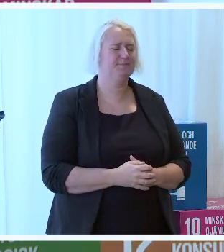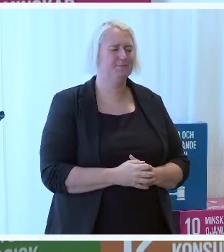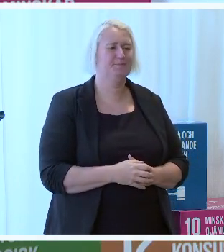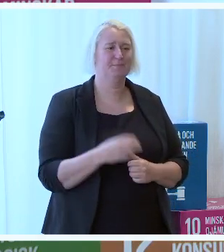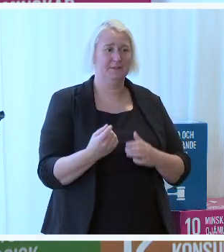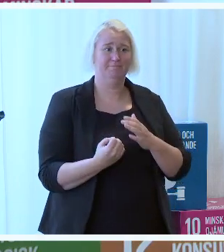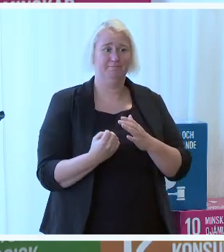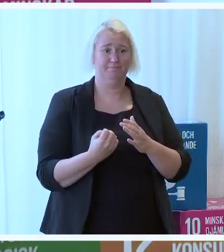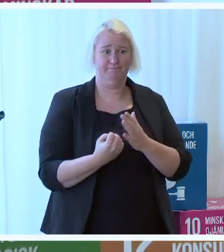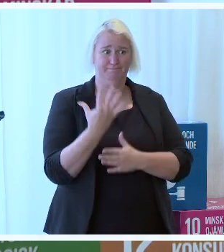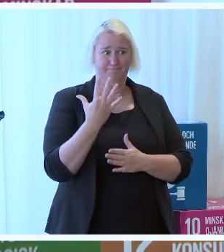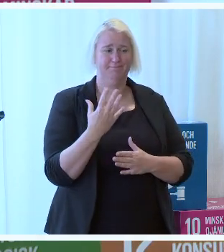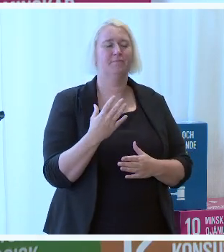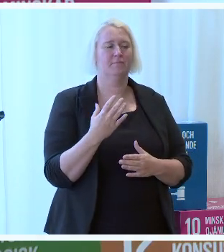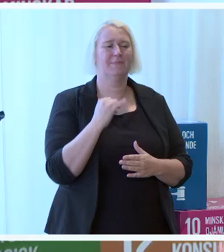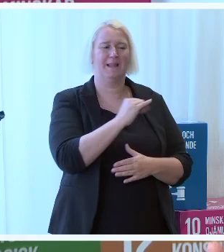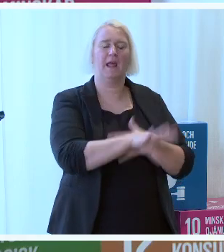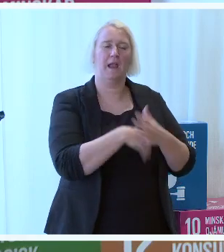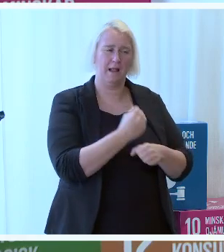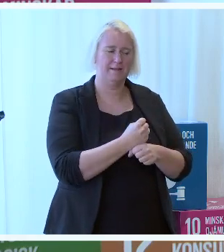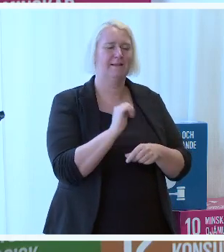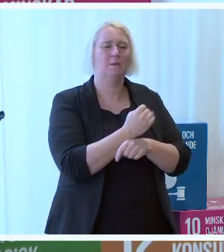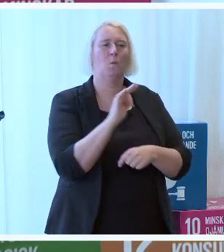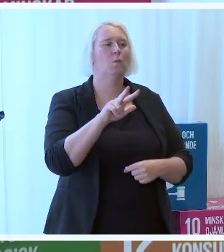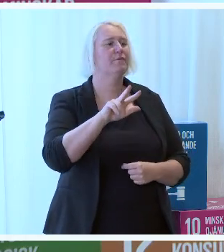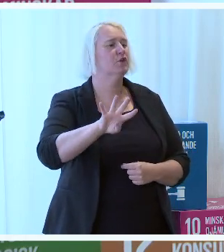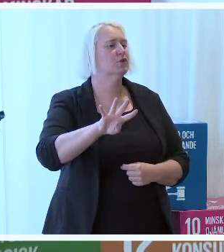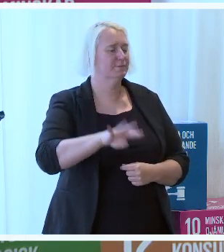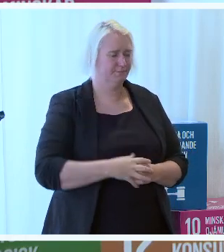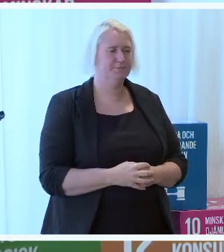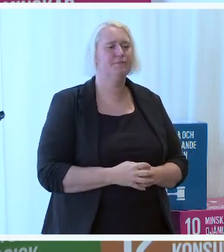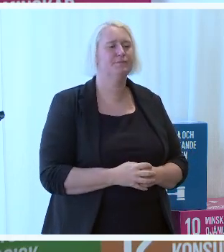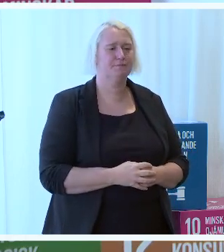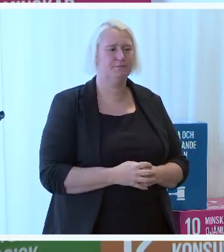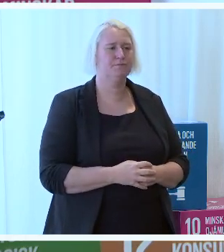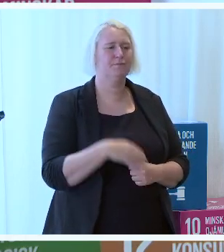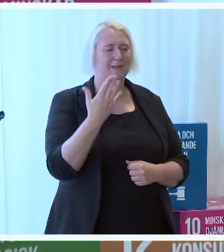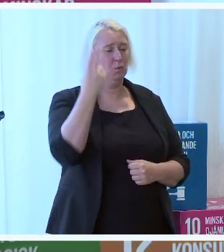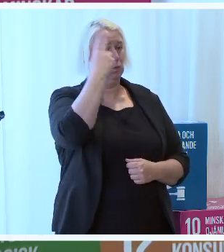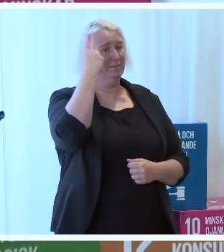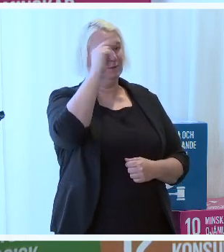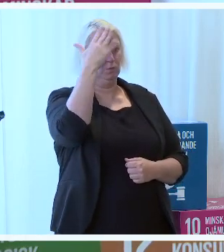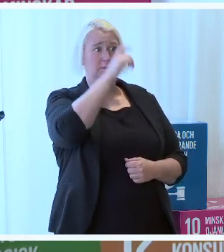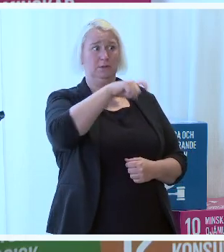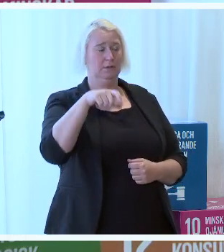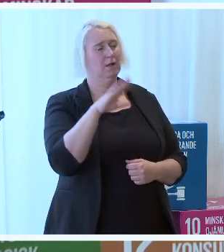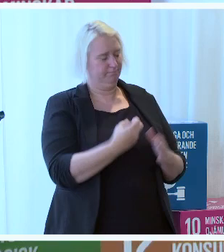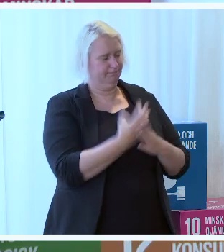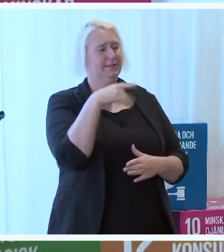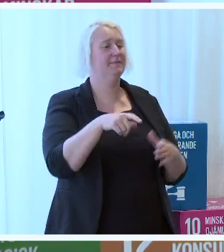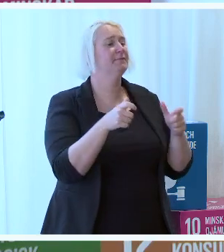in 1984 by a doctor and a group of Birmingham University students. We were responding to a drought